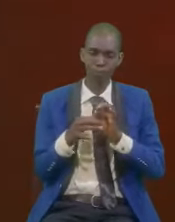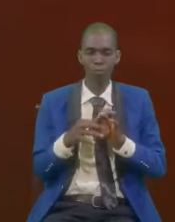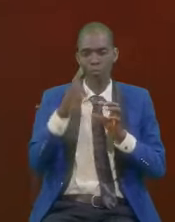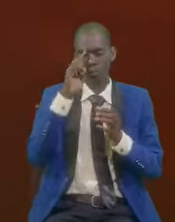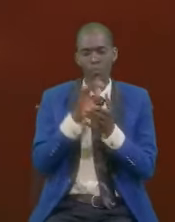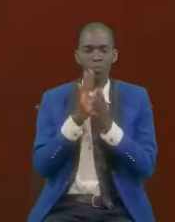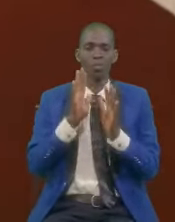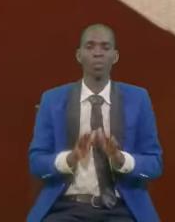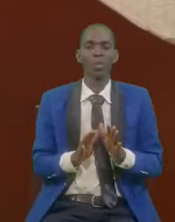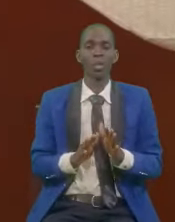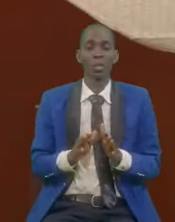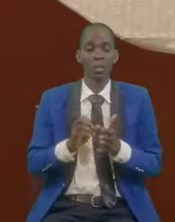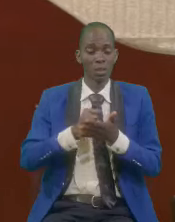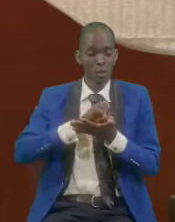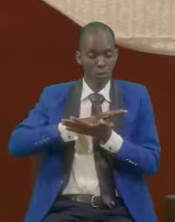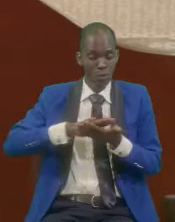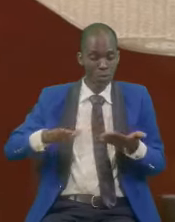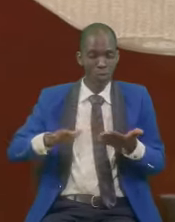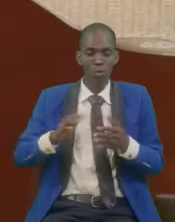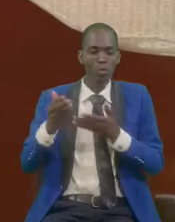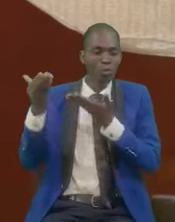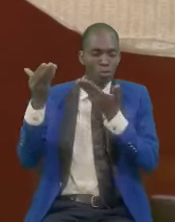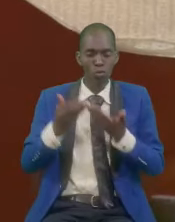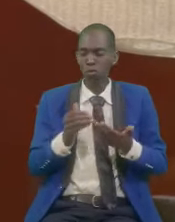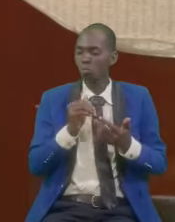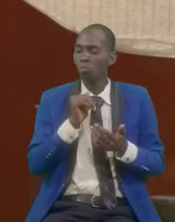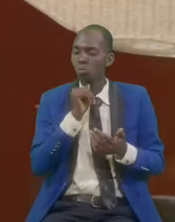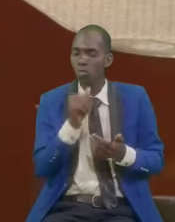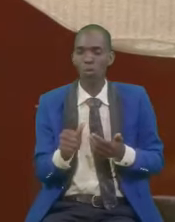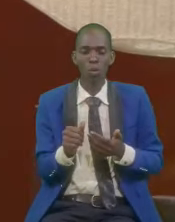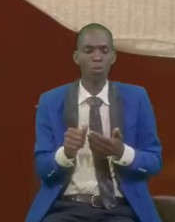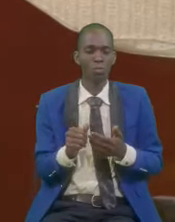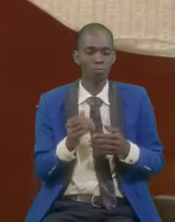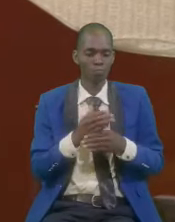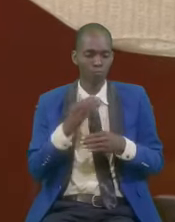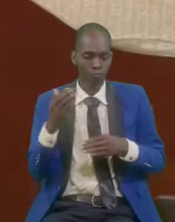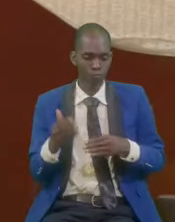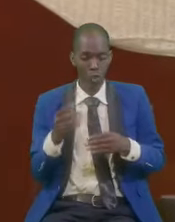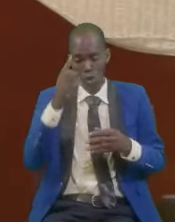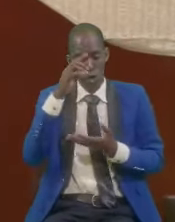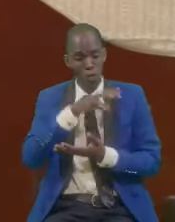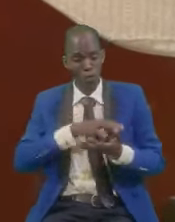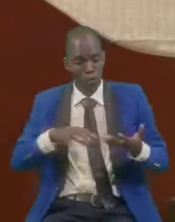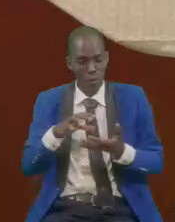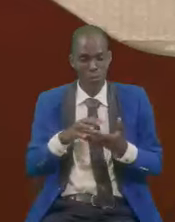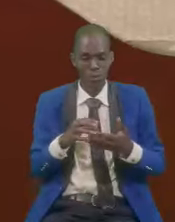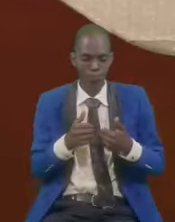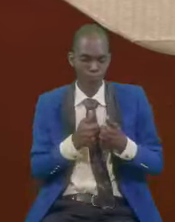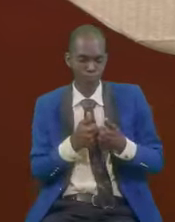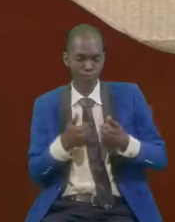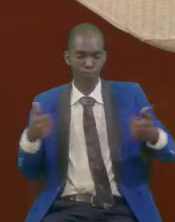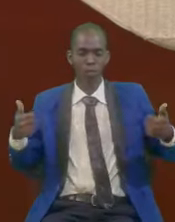not bring conflict and diversion and destruction